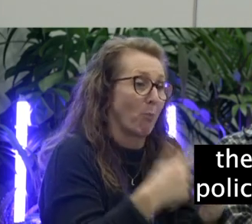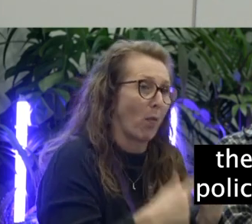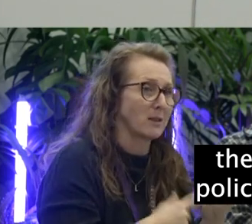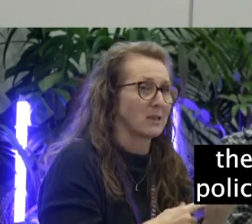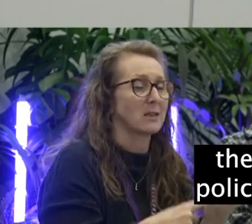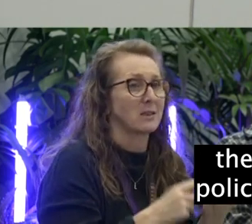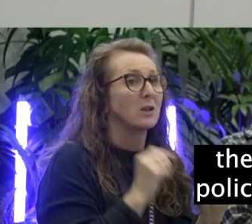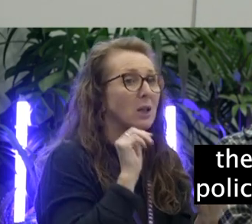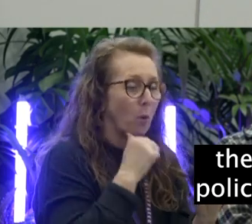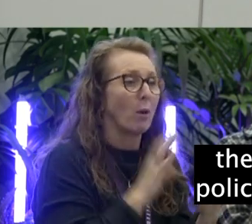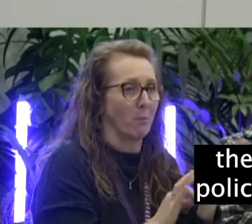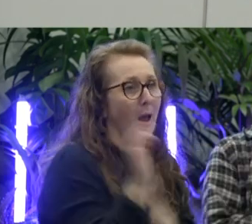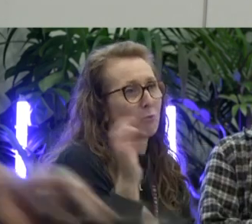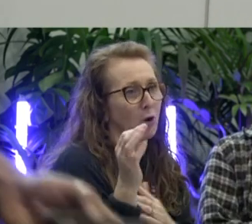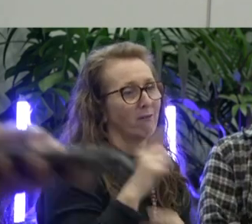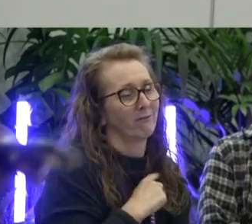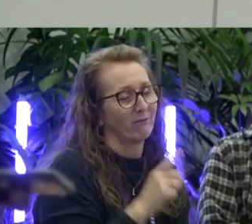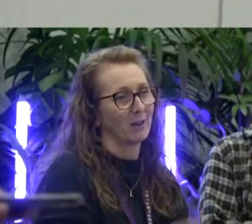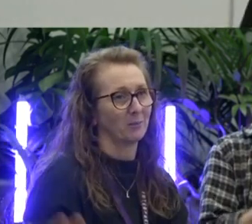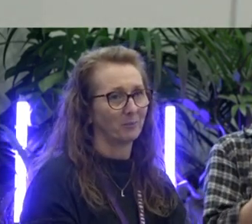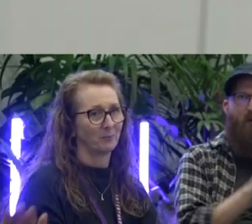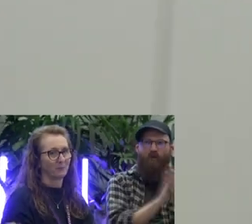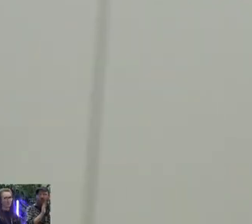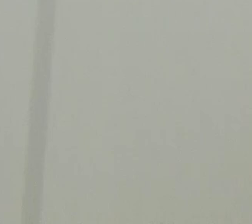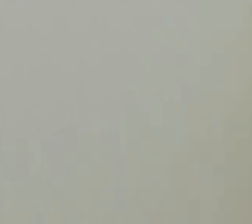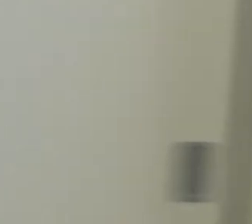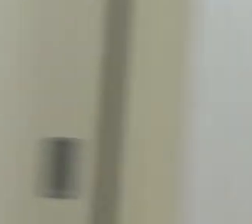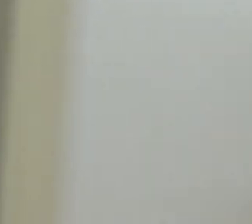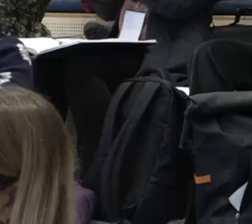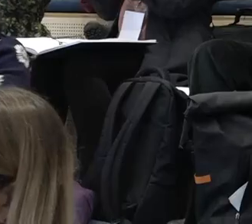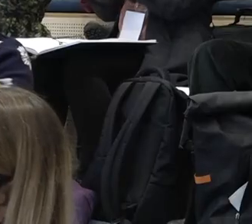will be inherently better because of it. Thank you.